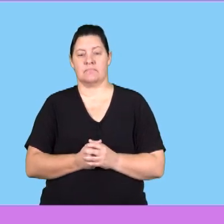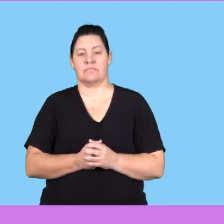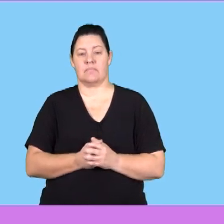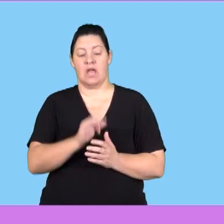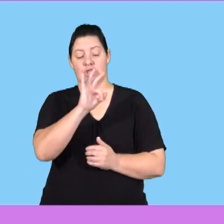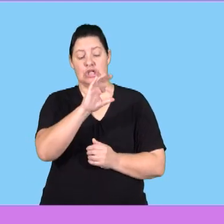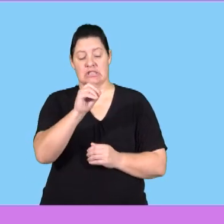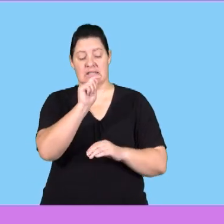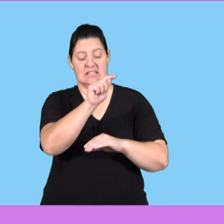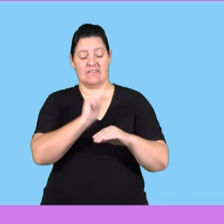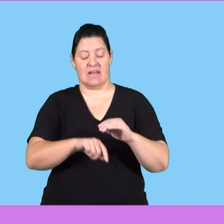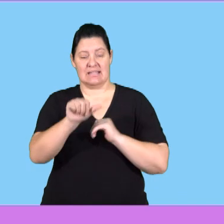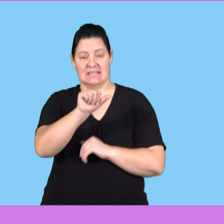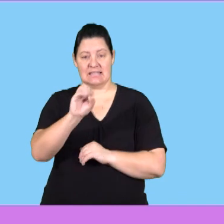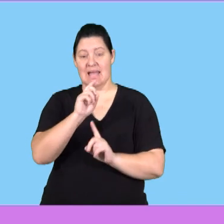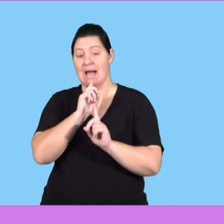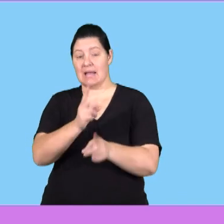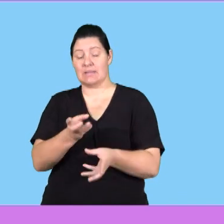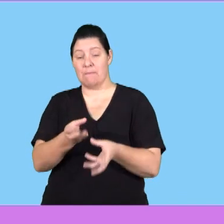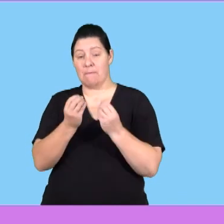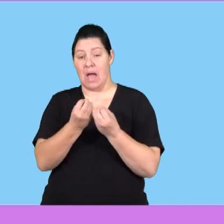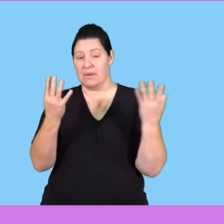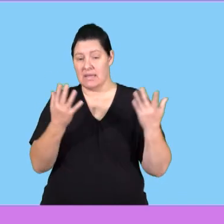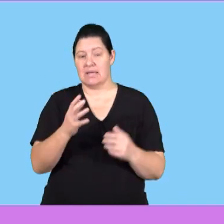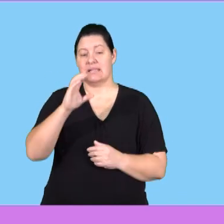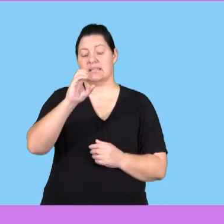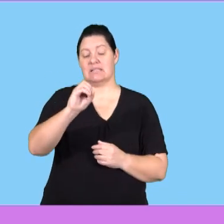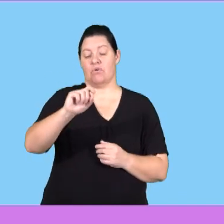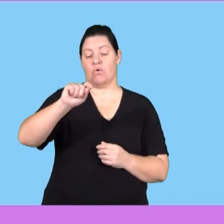divided by 60. The answer we get is